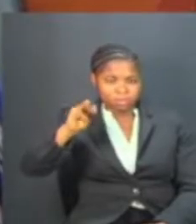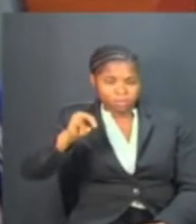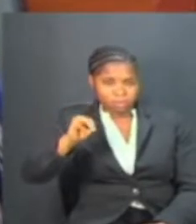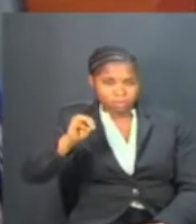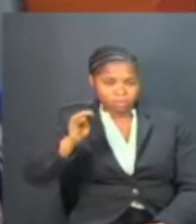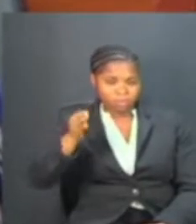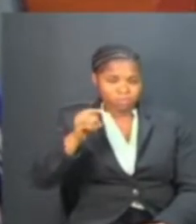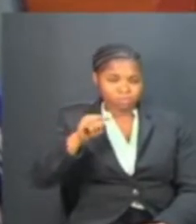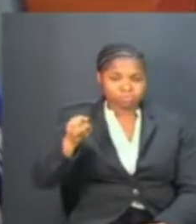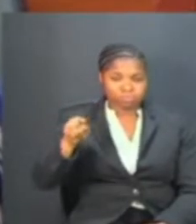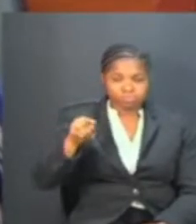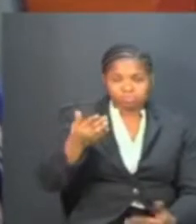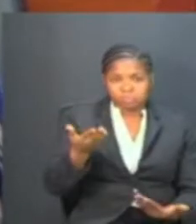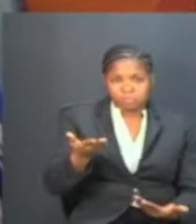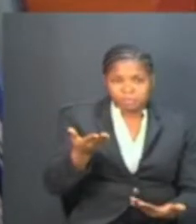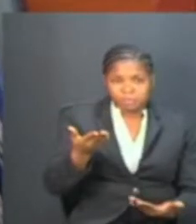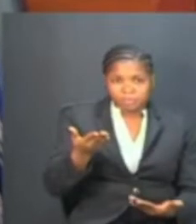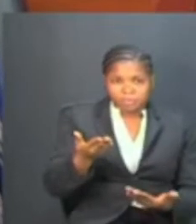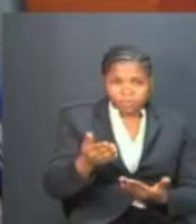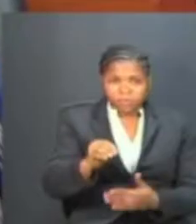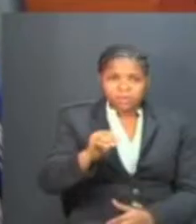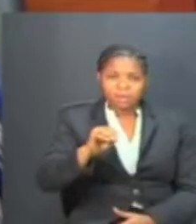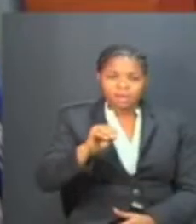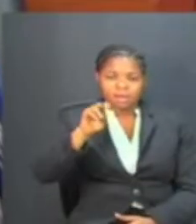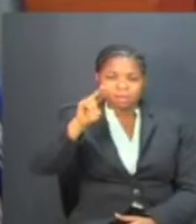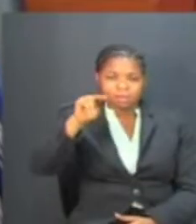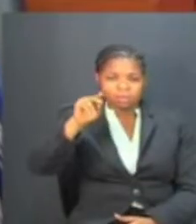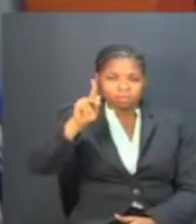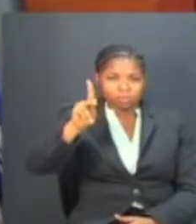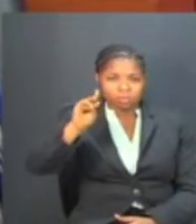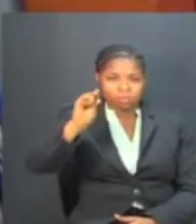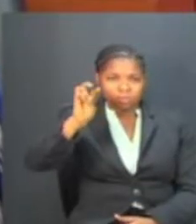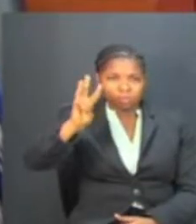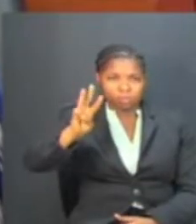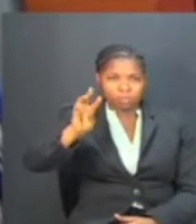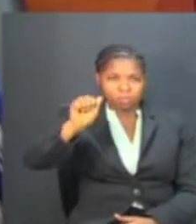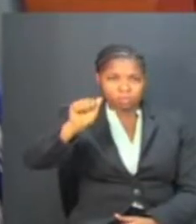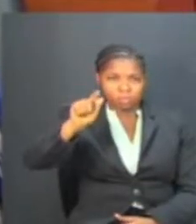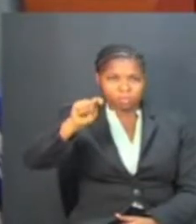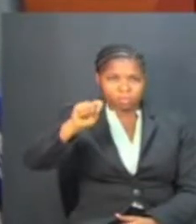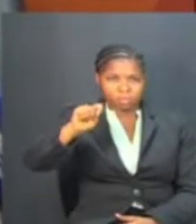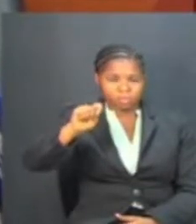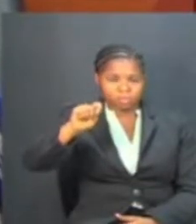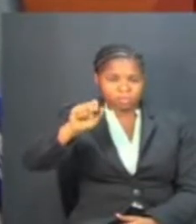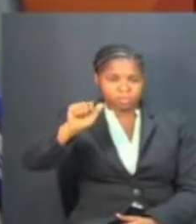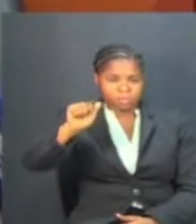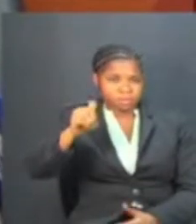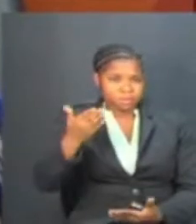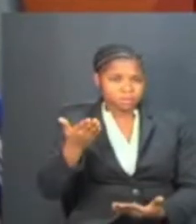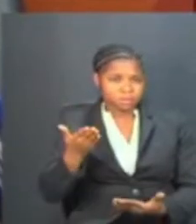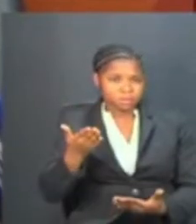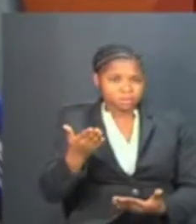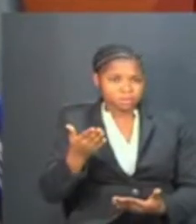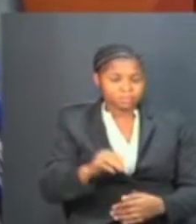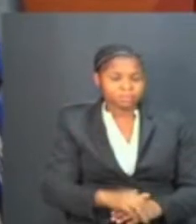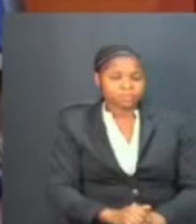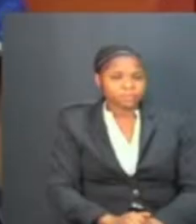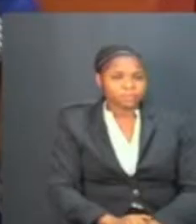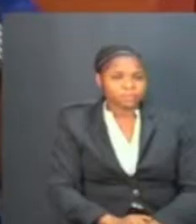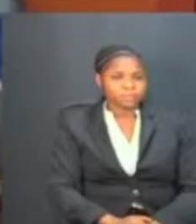to Wawasu, Koton Kwanta to Titiaka, and Koton Kwanta to Sabram. Thank you.